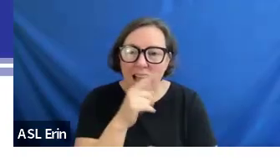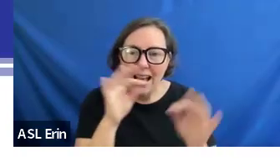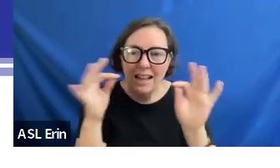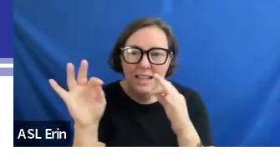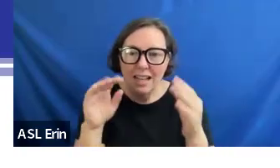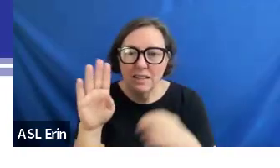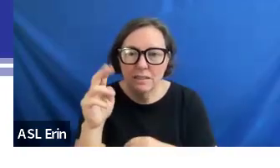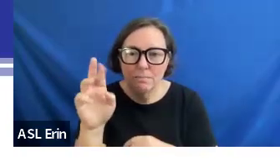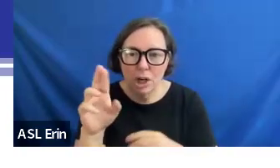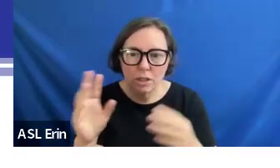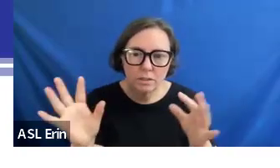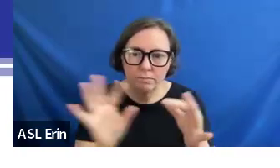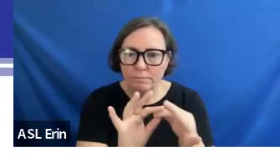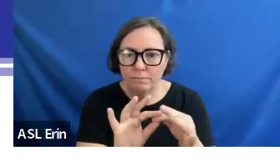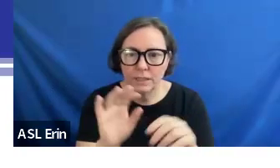computer